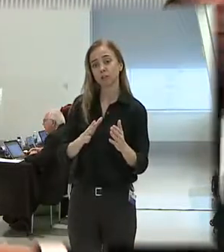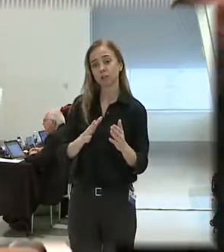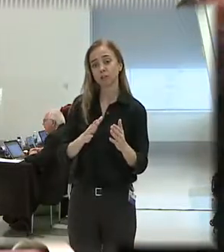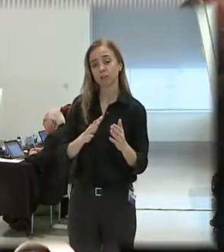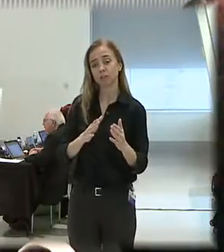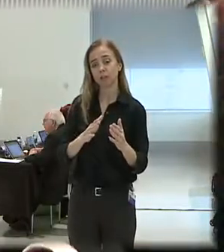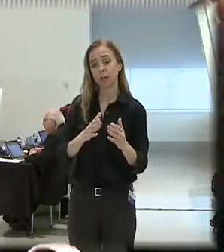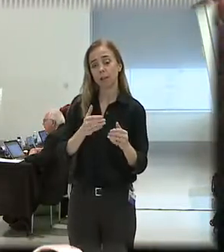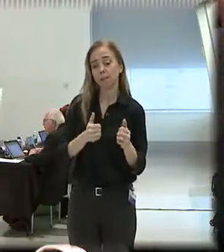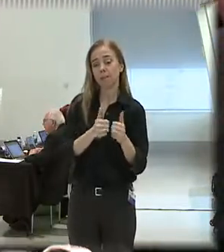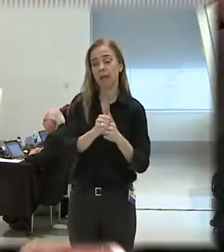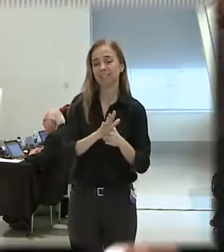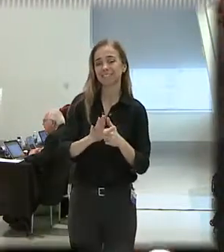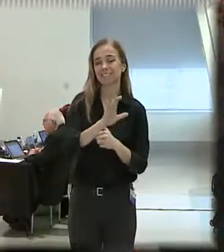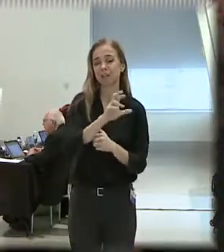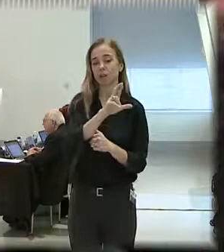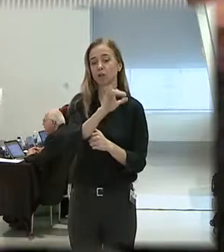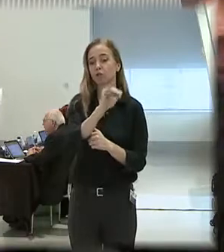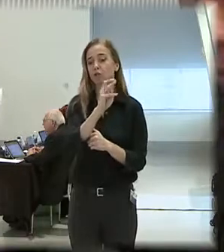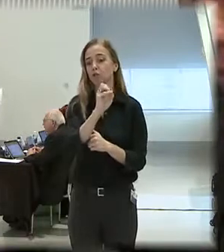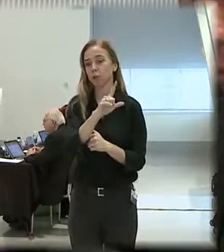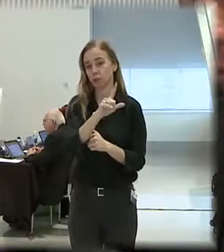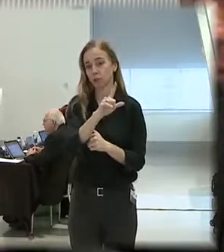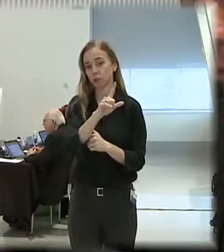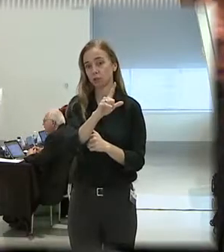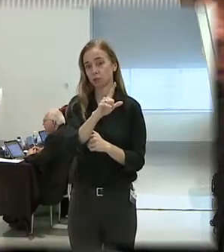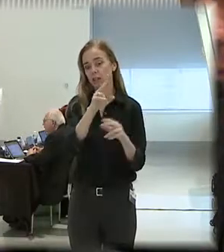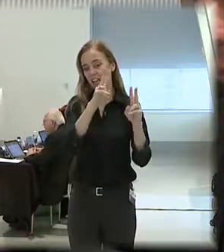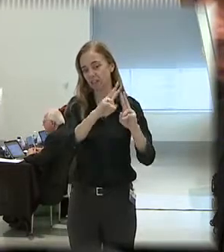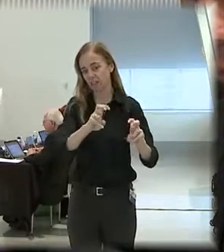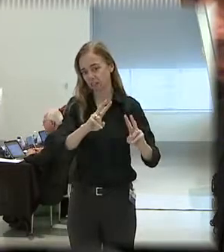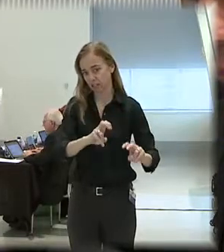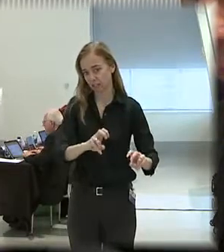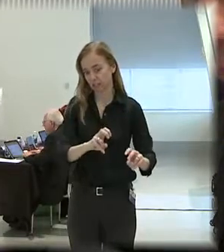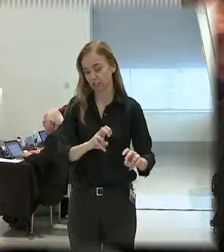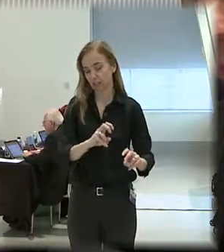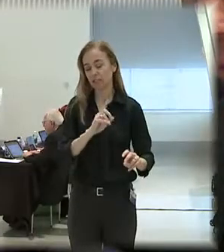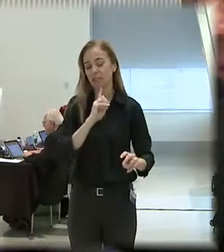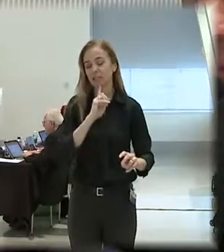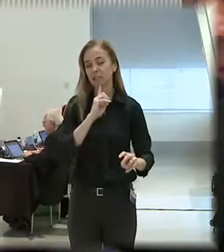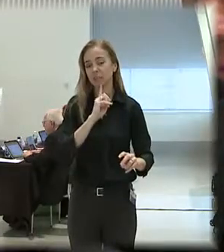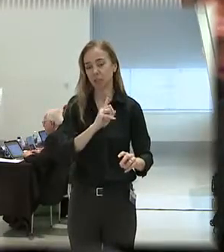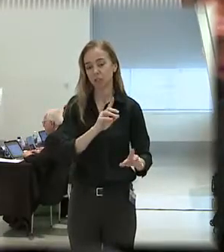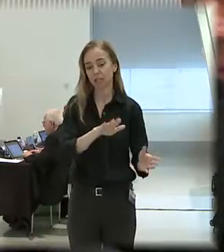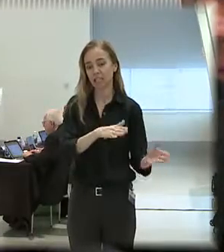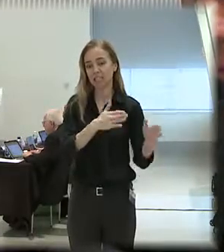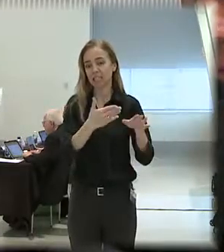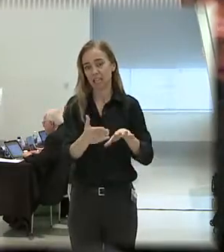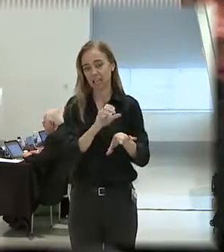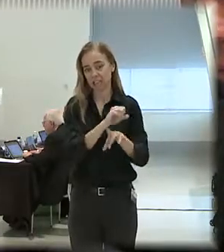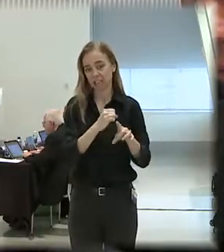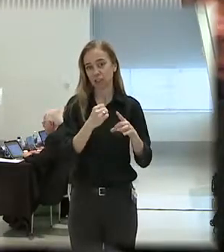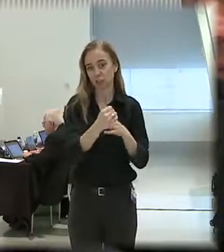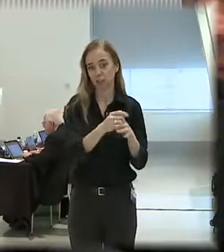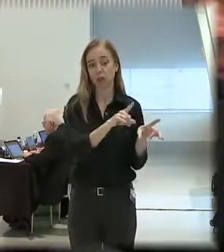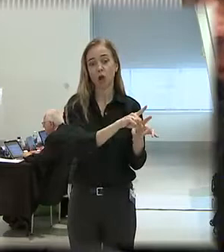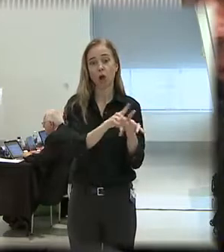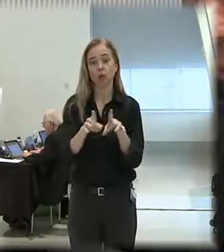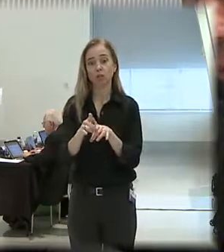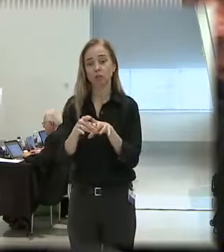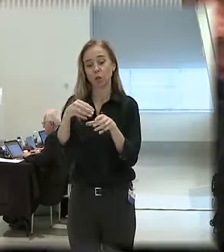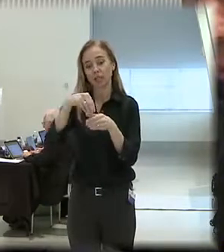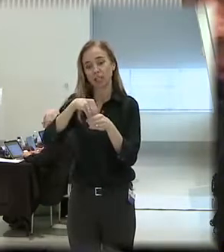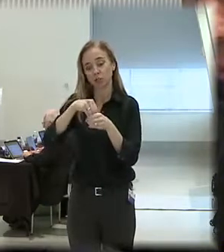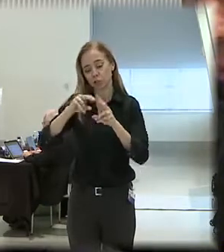criminal investigation particularly in a deadly use of force. We have to get the officer beyond the internal